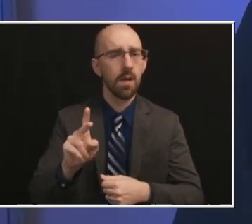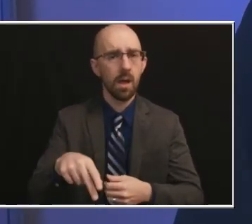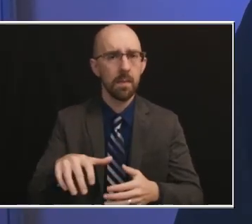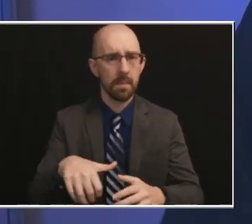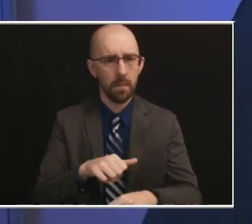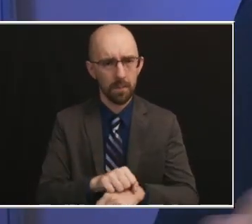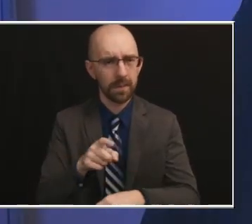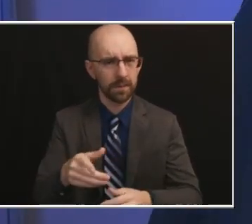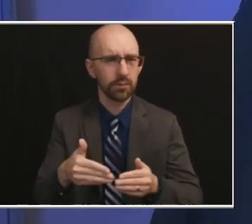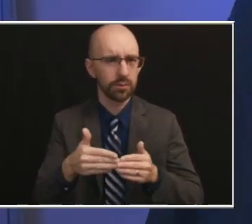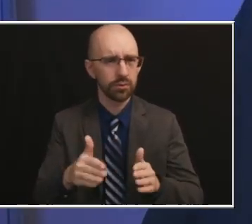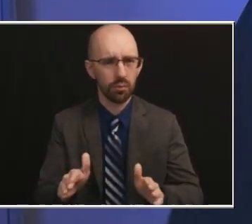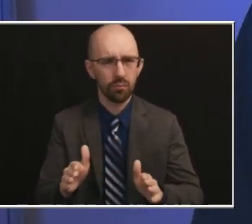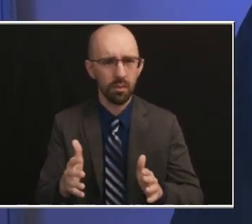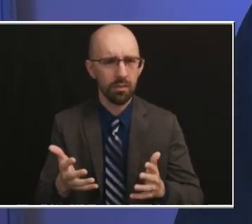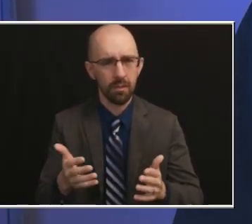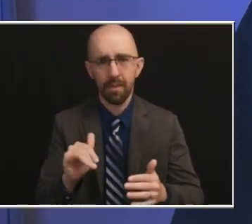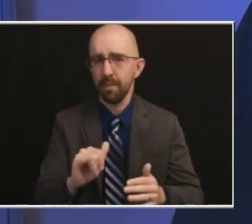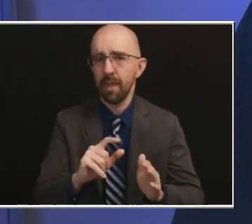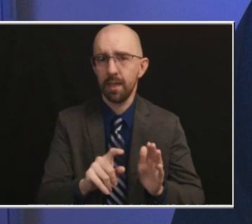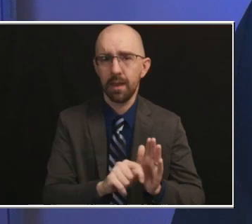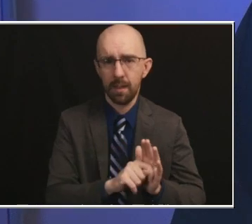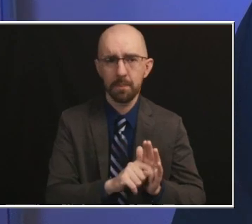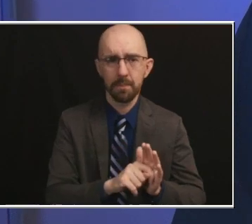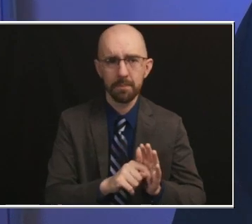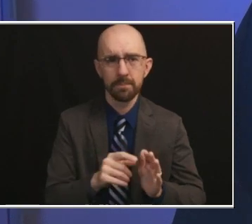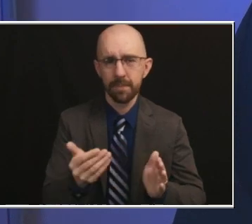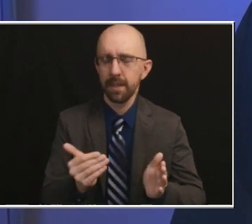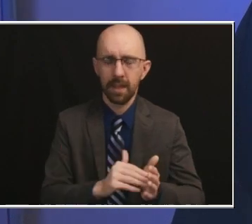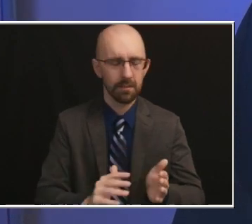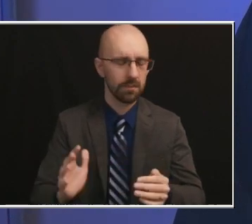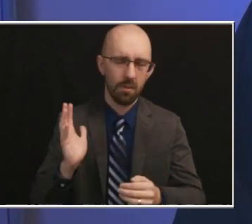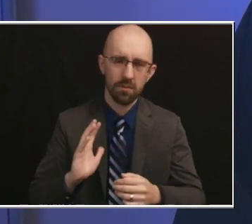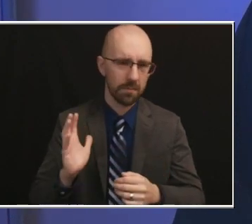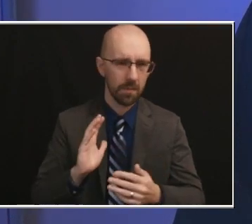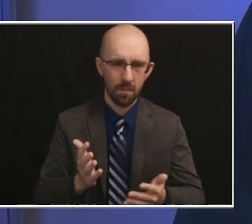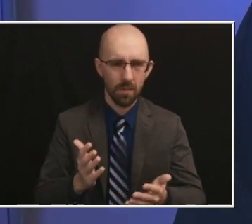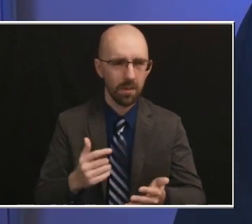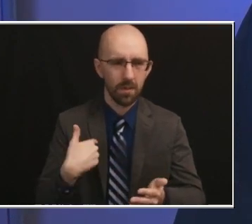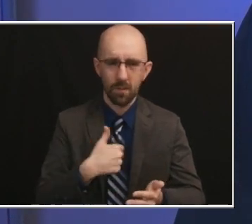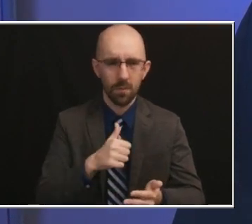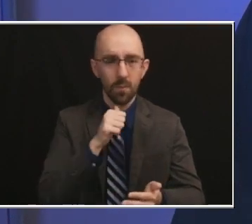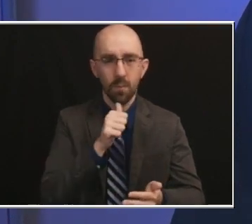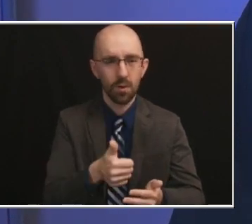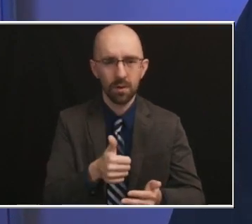general, at the time, again, this was long ago, and we weren't,